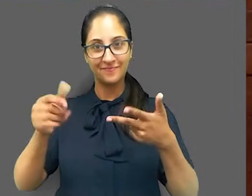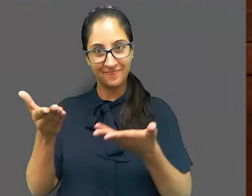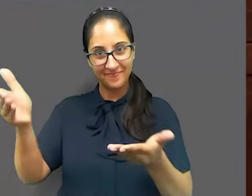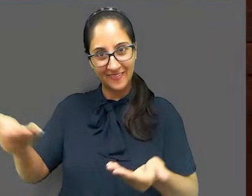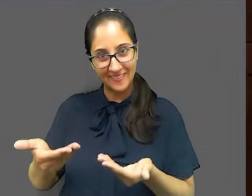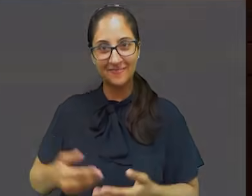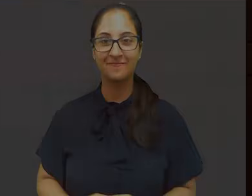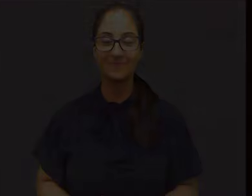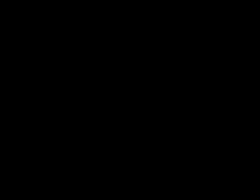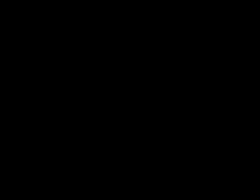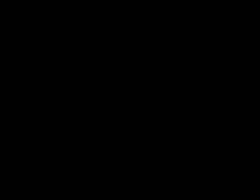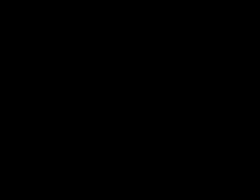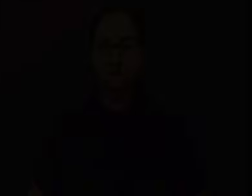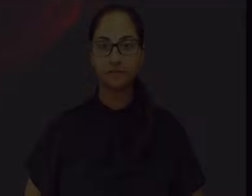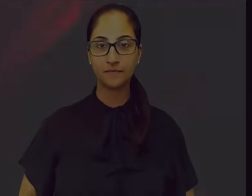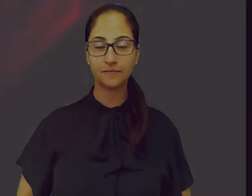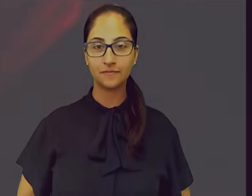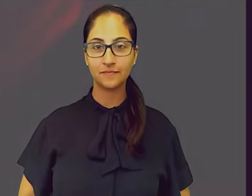started.